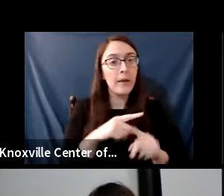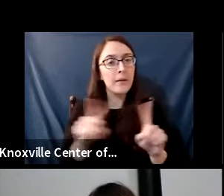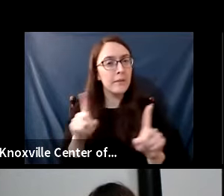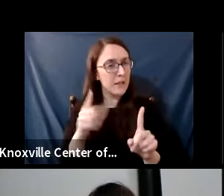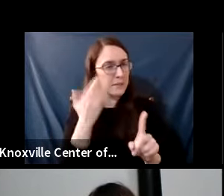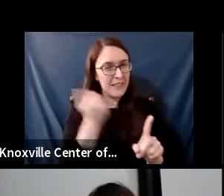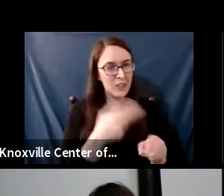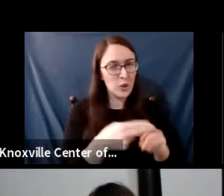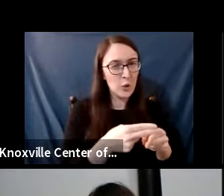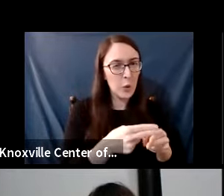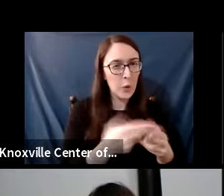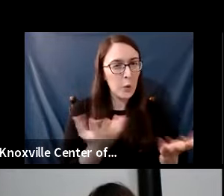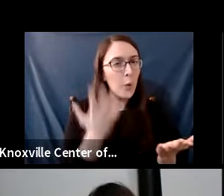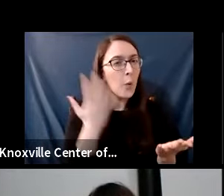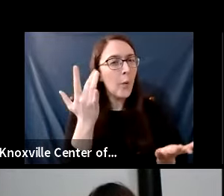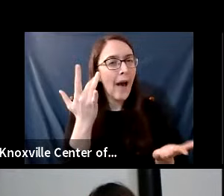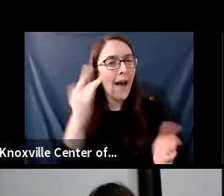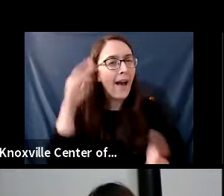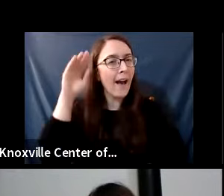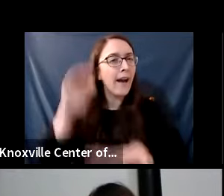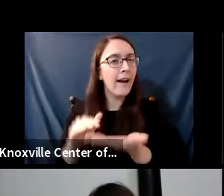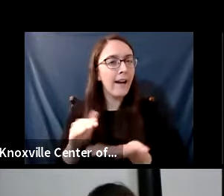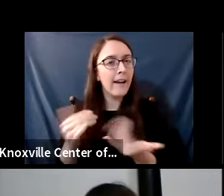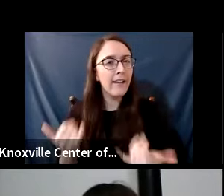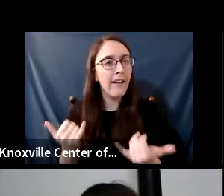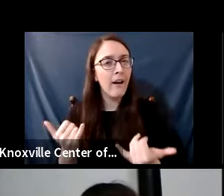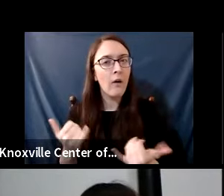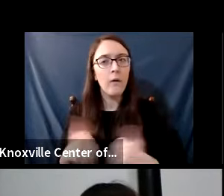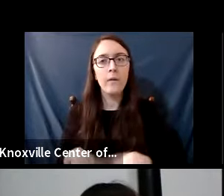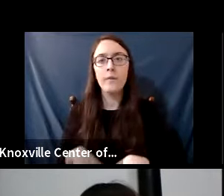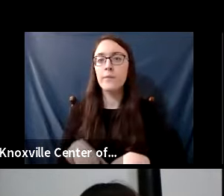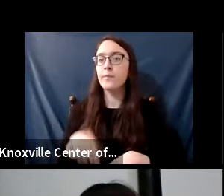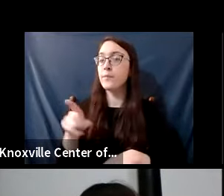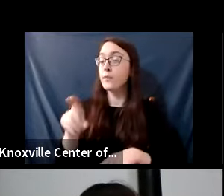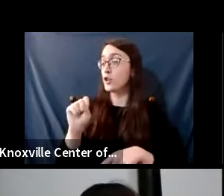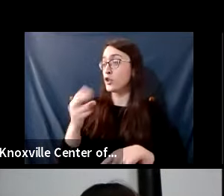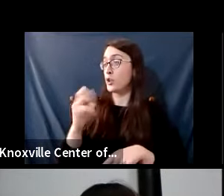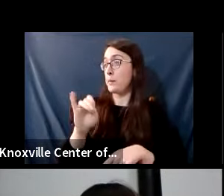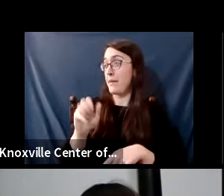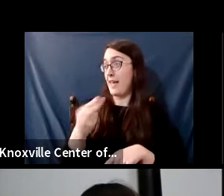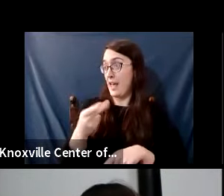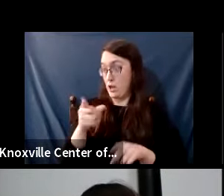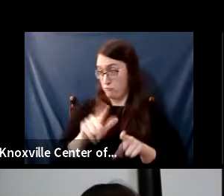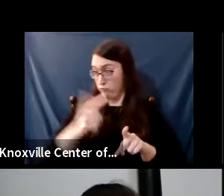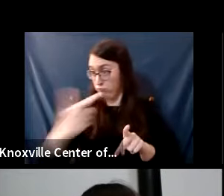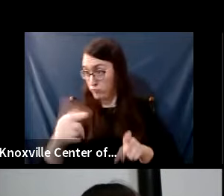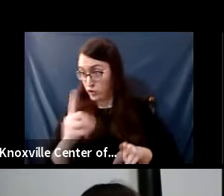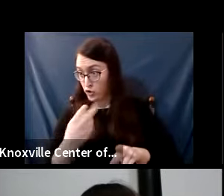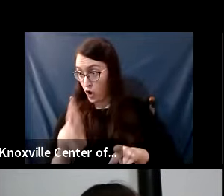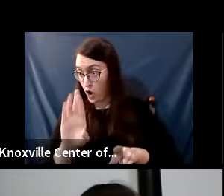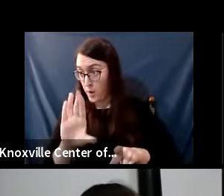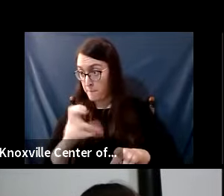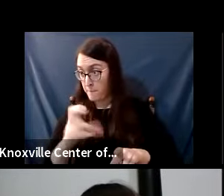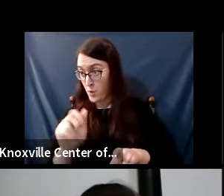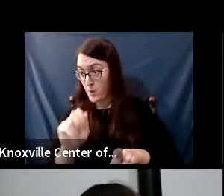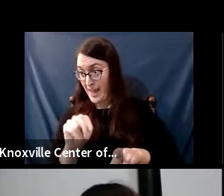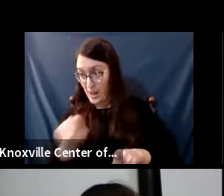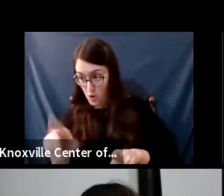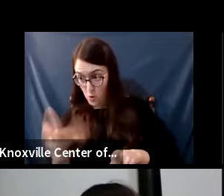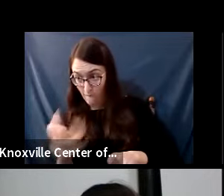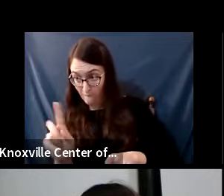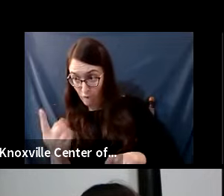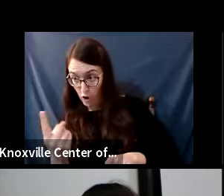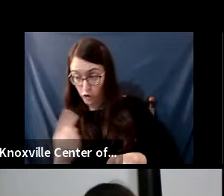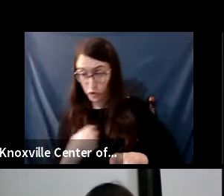I'm willing to take Dr. Buchanan, do you want to go first, and then you're probably more the expert, or do you want me to